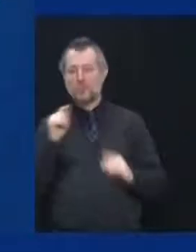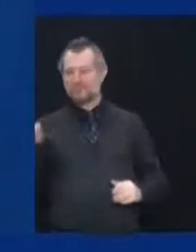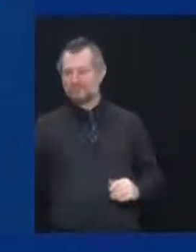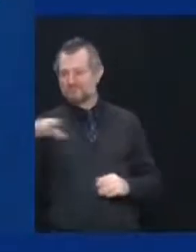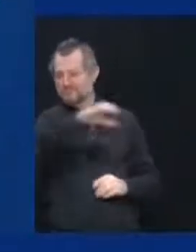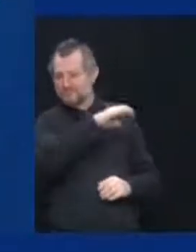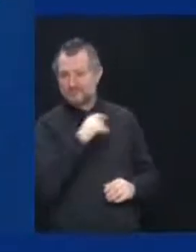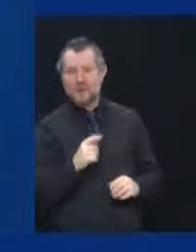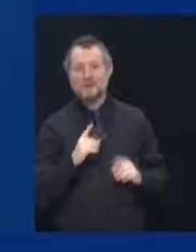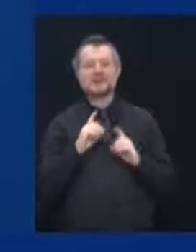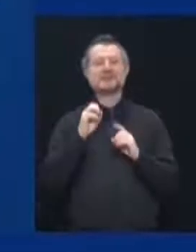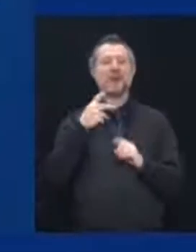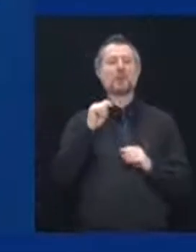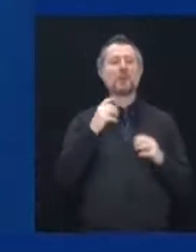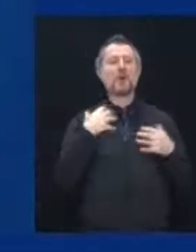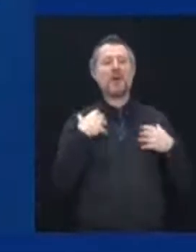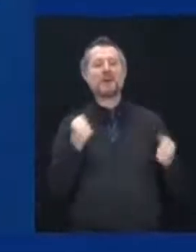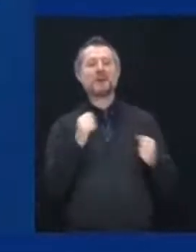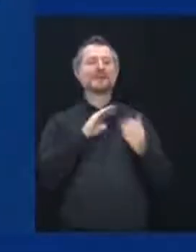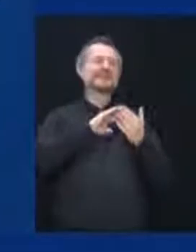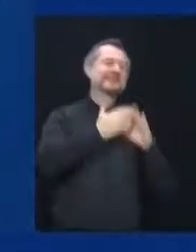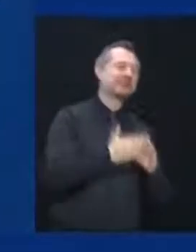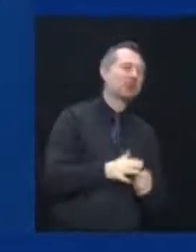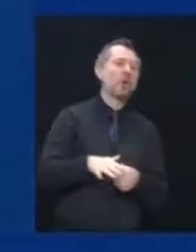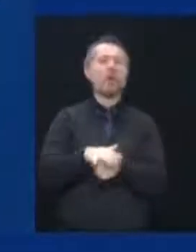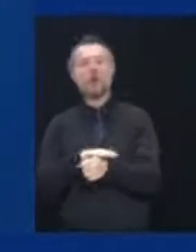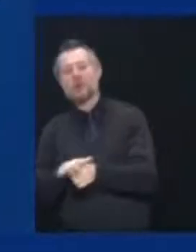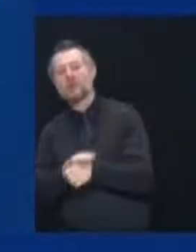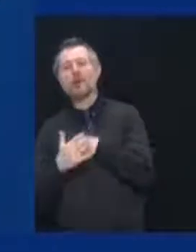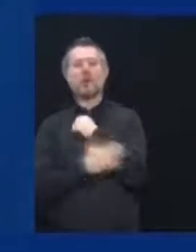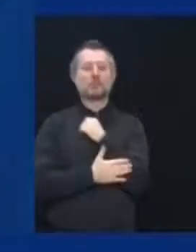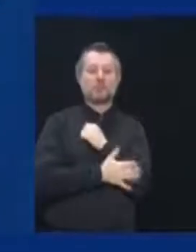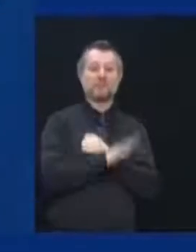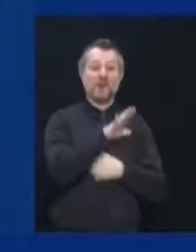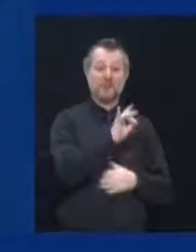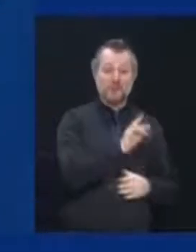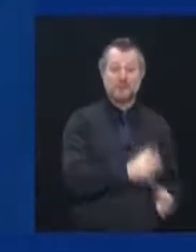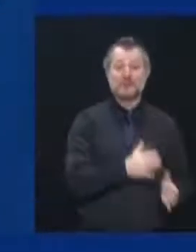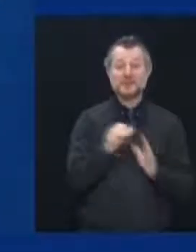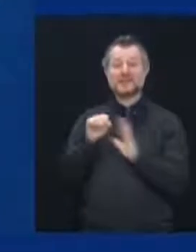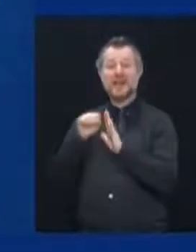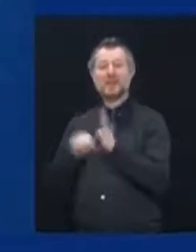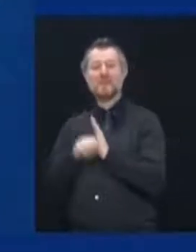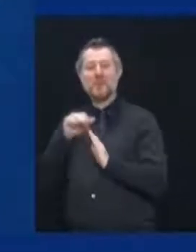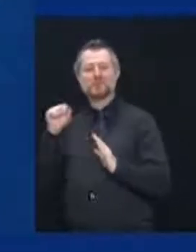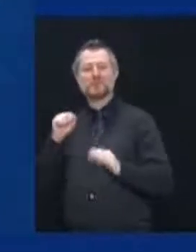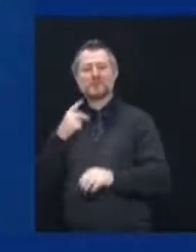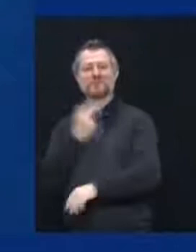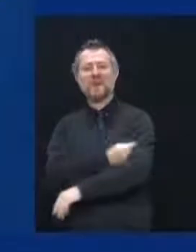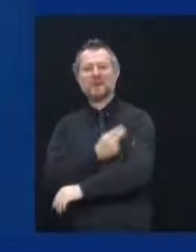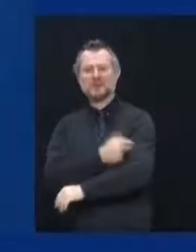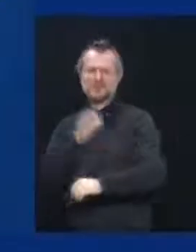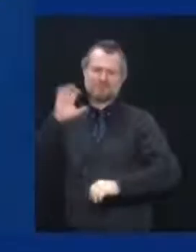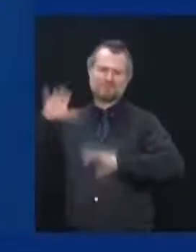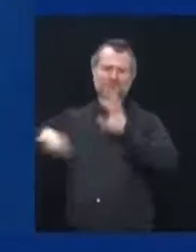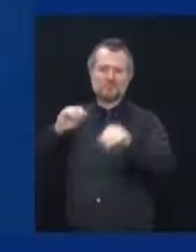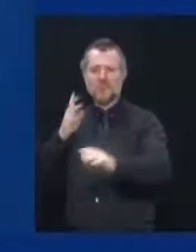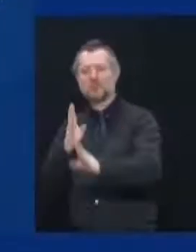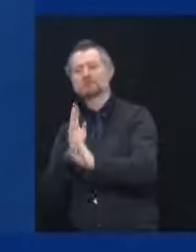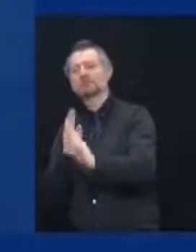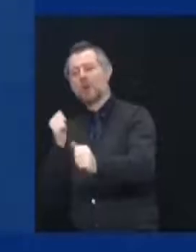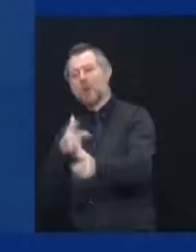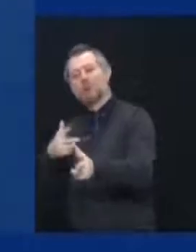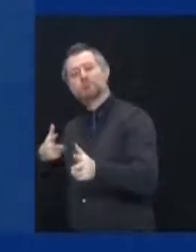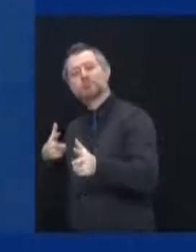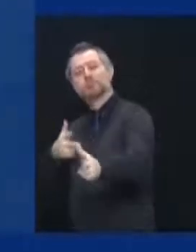health, county departments of health, 58, and then we have state mass vaccination sites, which are just very high